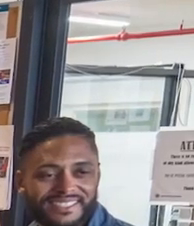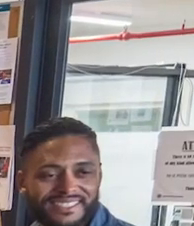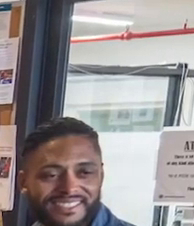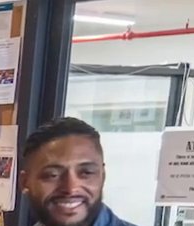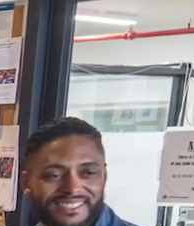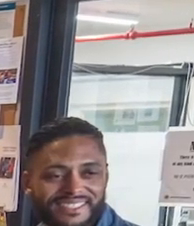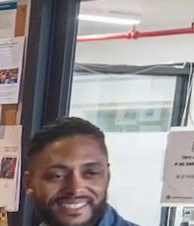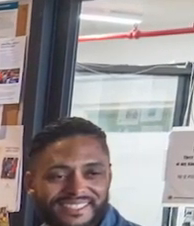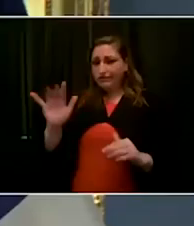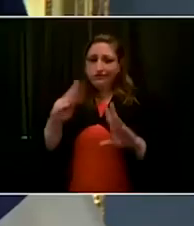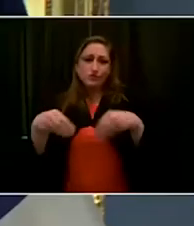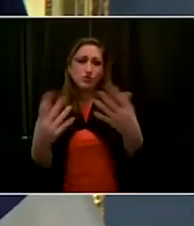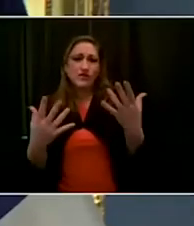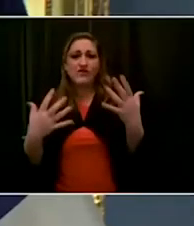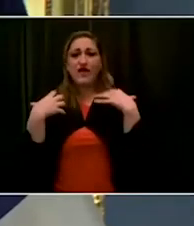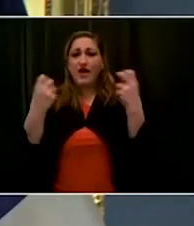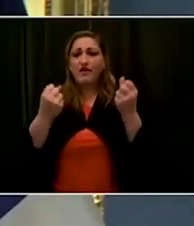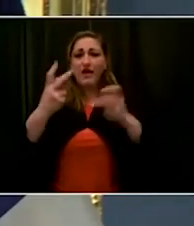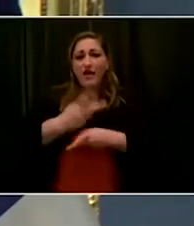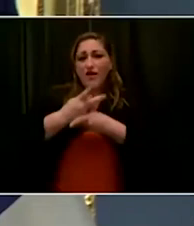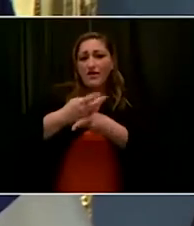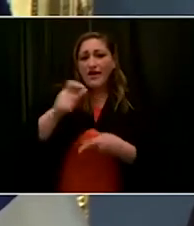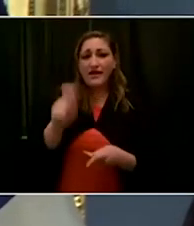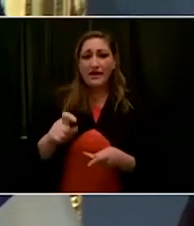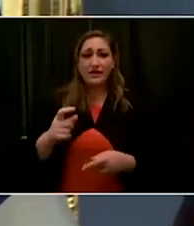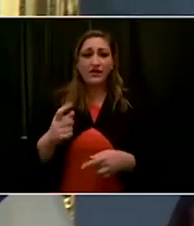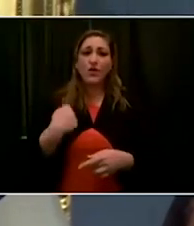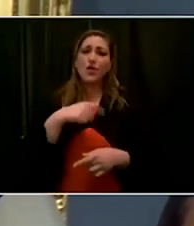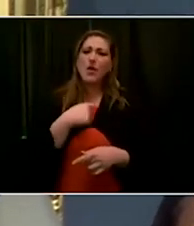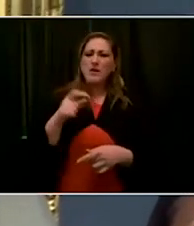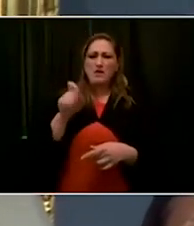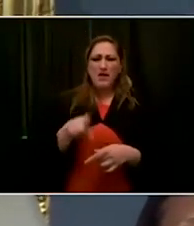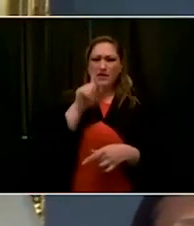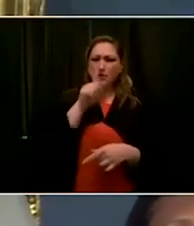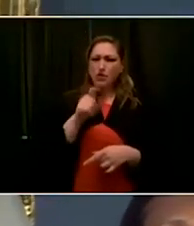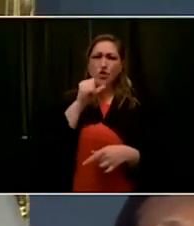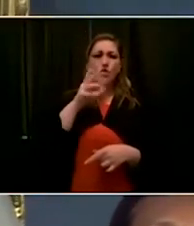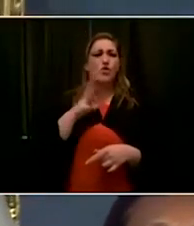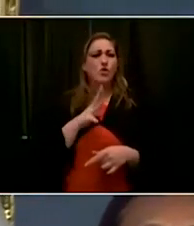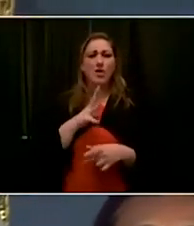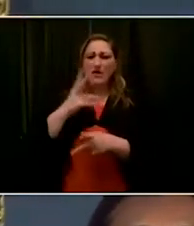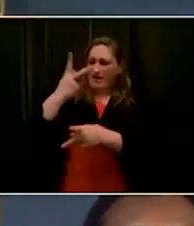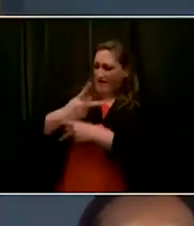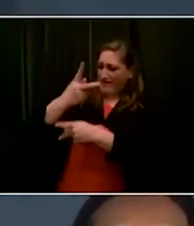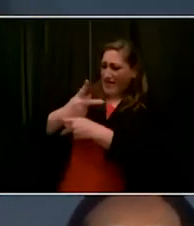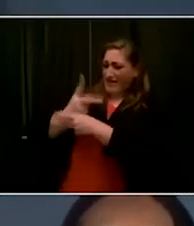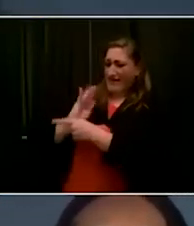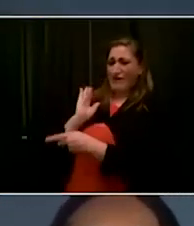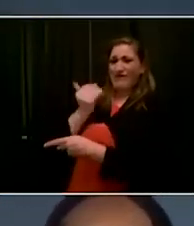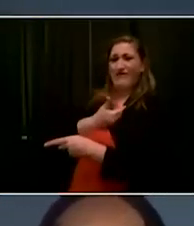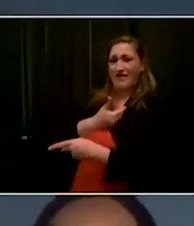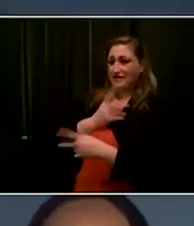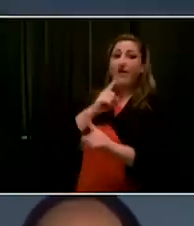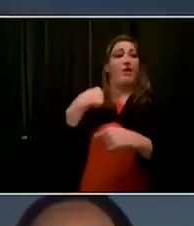get the health care they need. We must make sure that the women who have so often taken care of us are getting taken